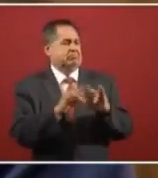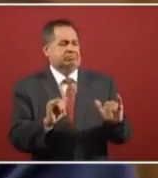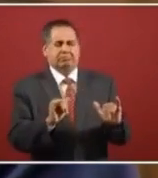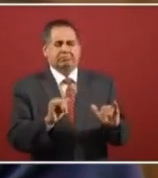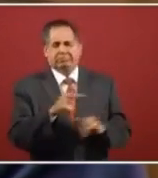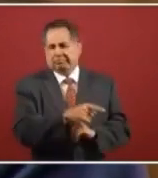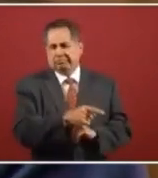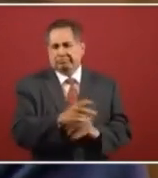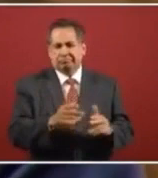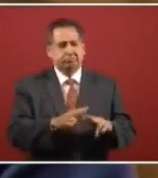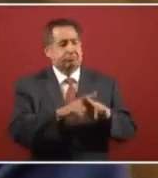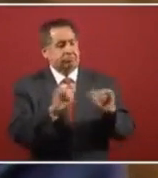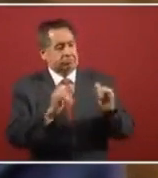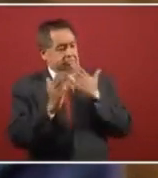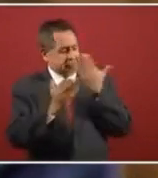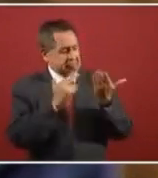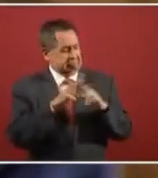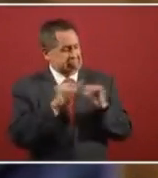willing